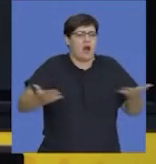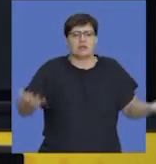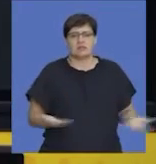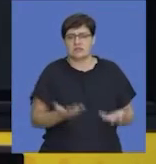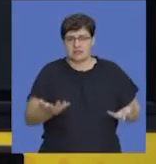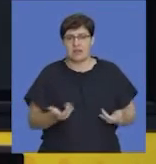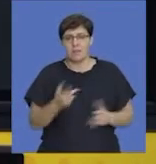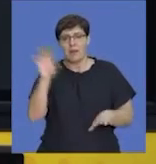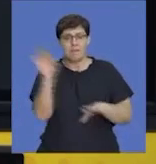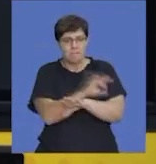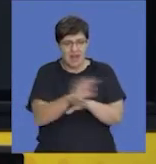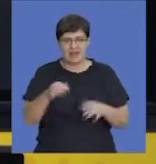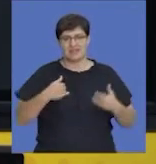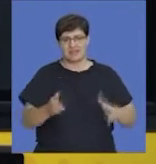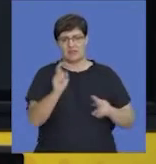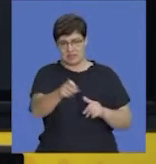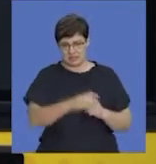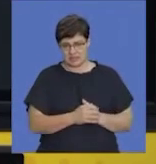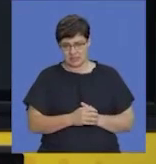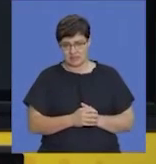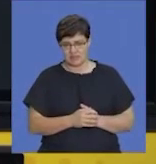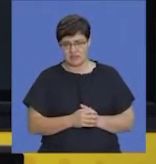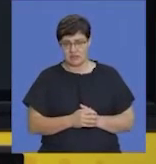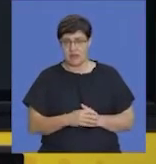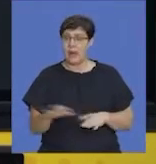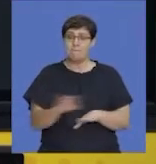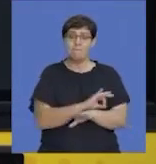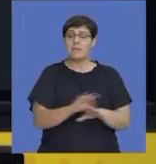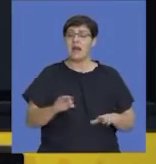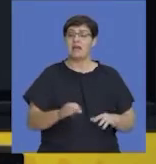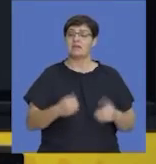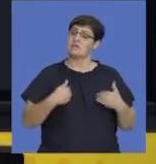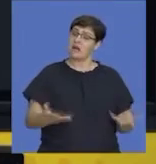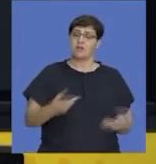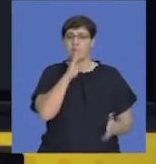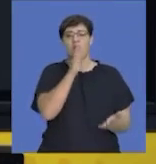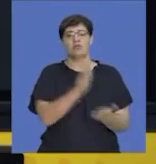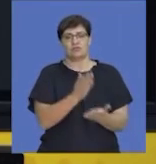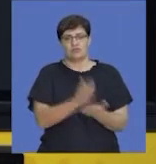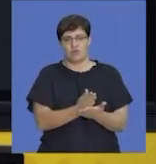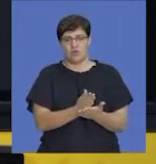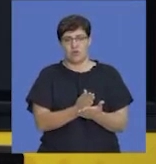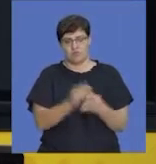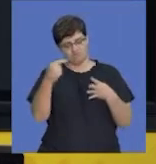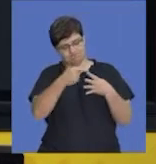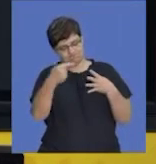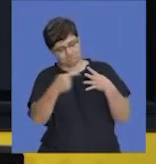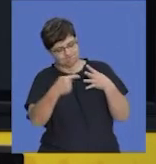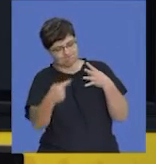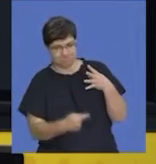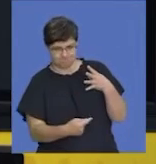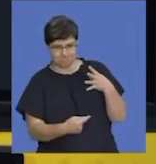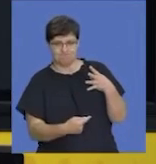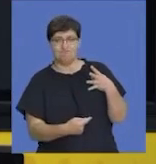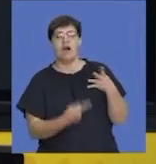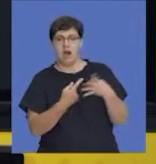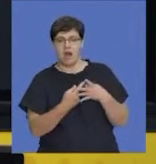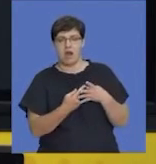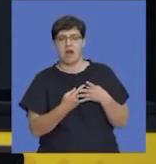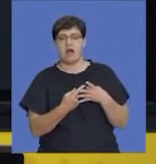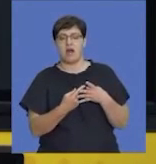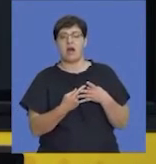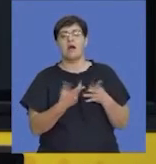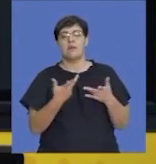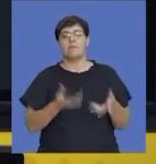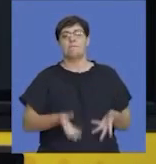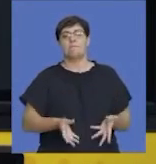with your planning. So when you start with your planning, you need to ensure you have all your points that are going to lead you